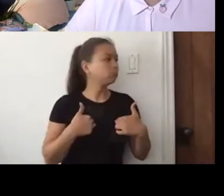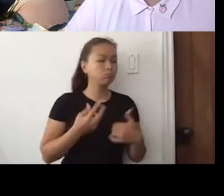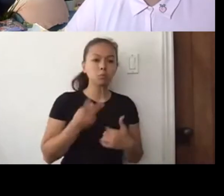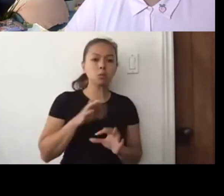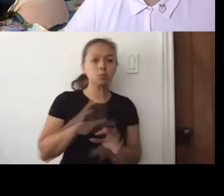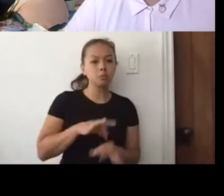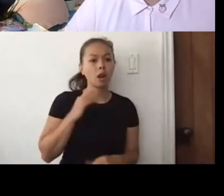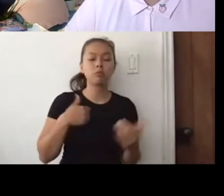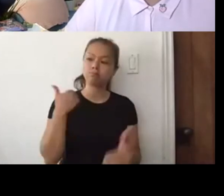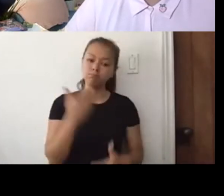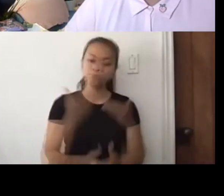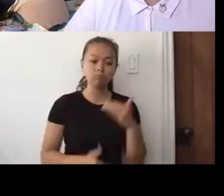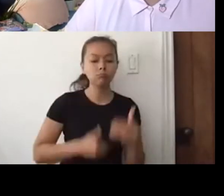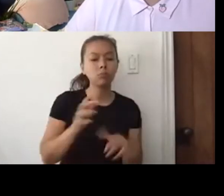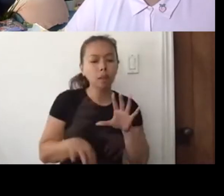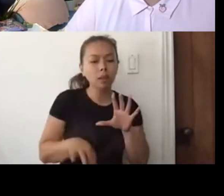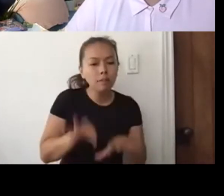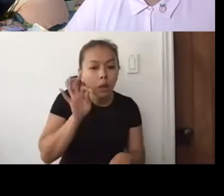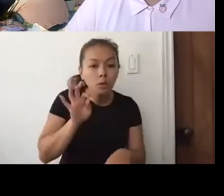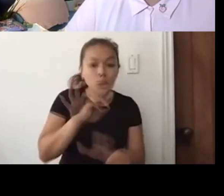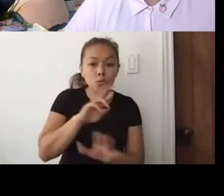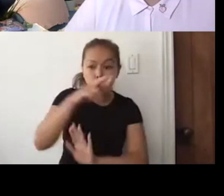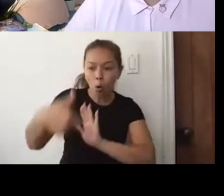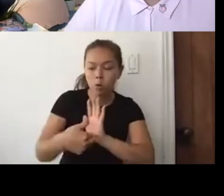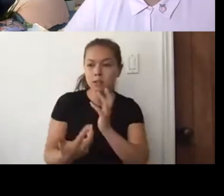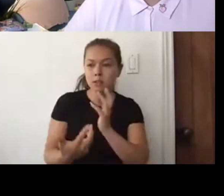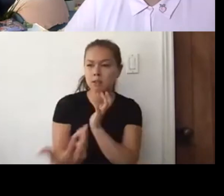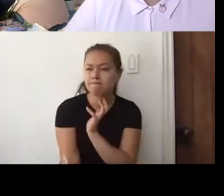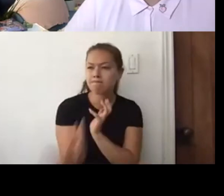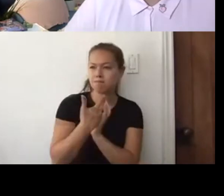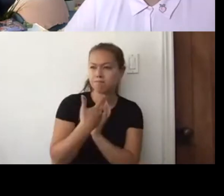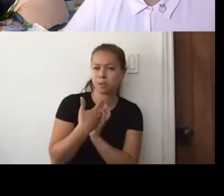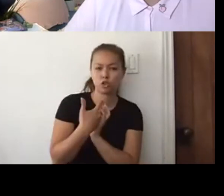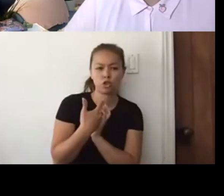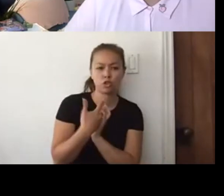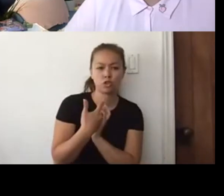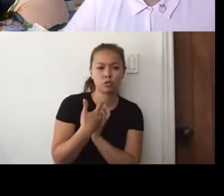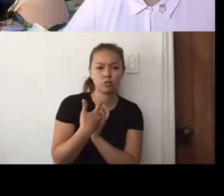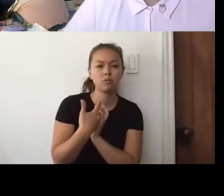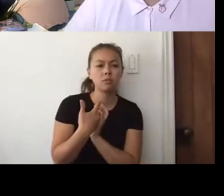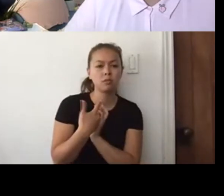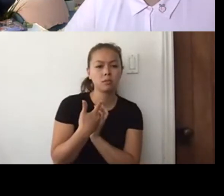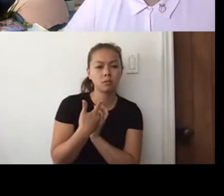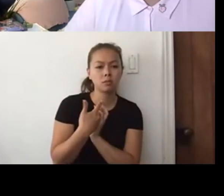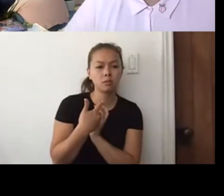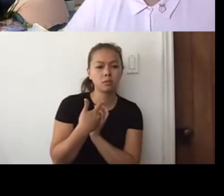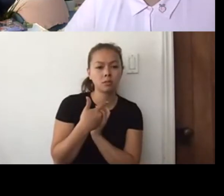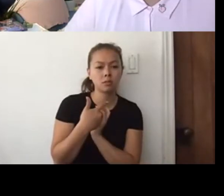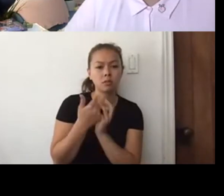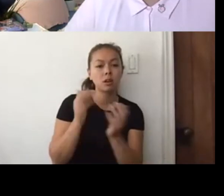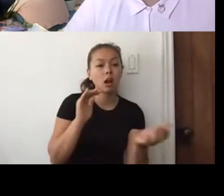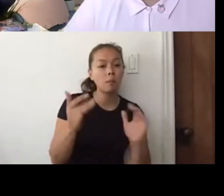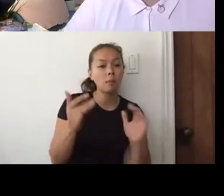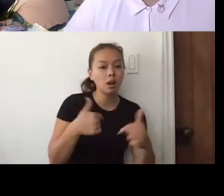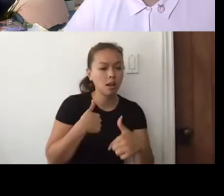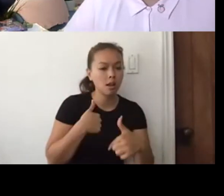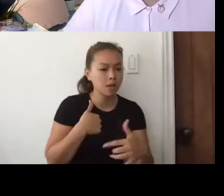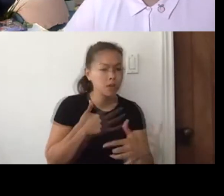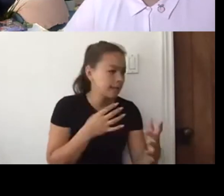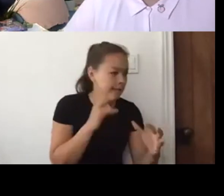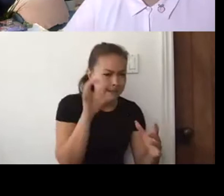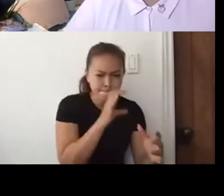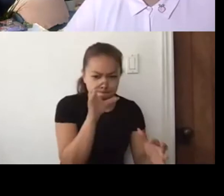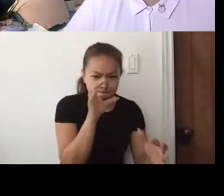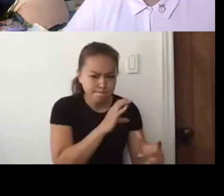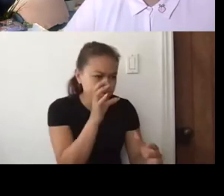roles that spoke to who they were rather than roles in which they needed to do because they were